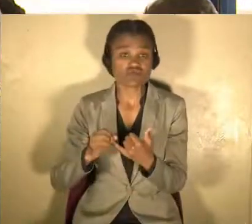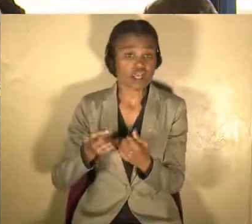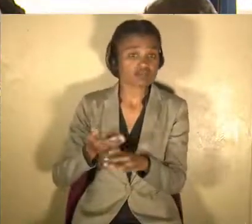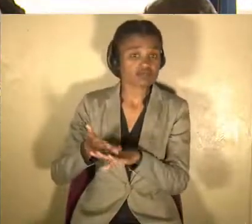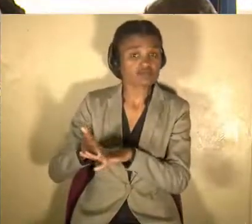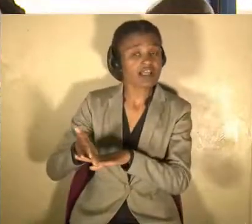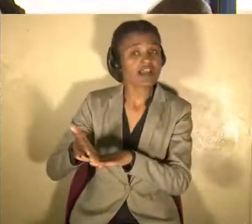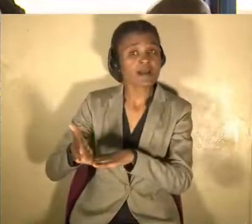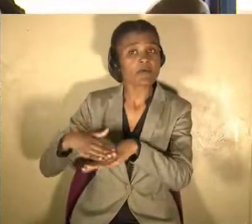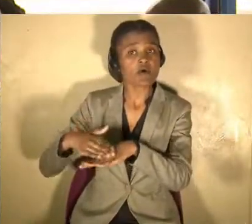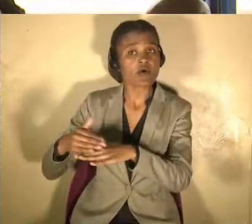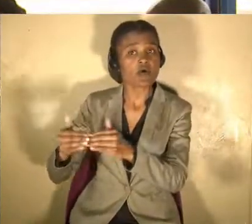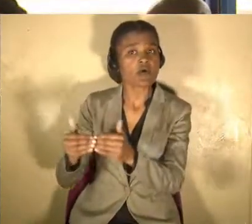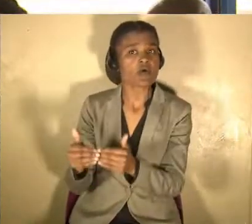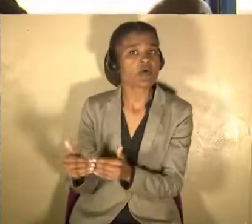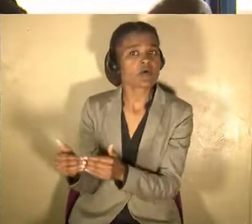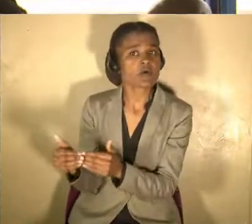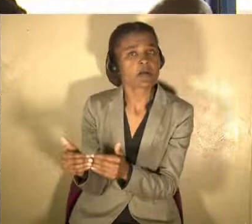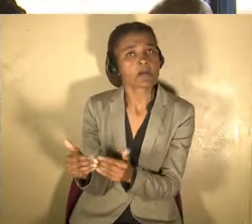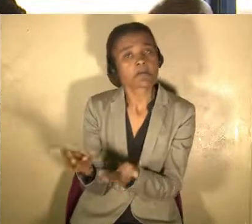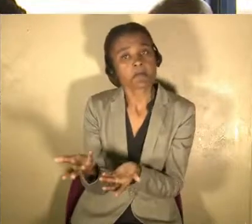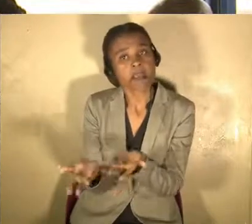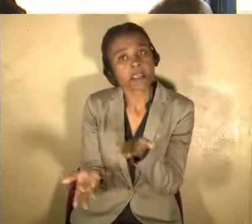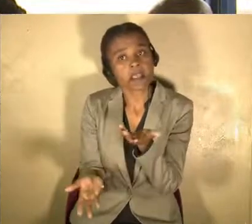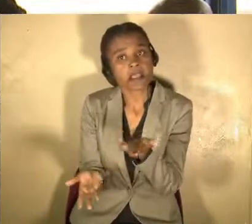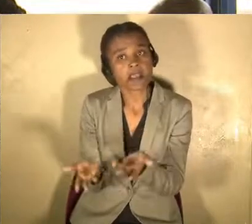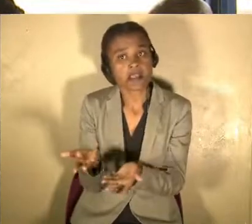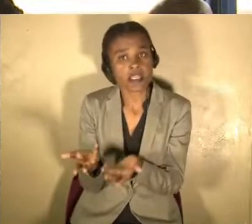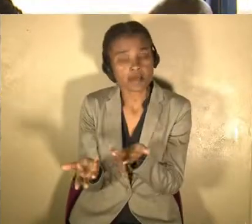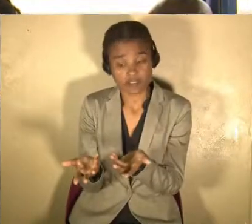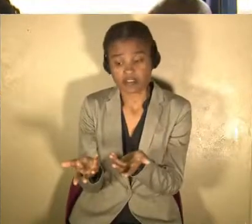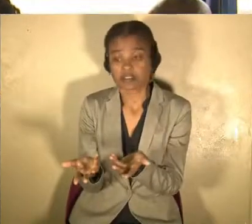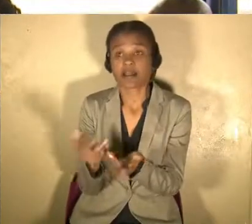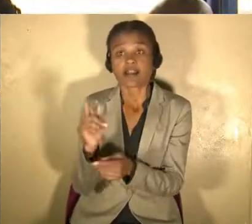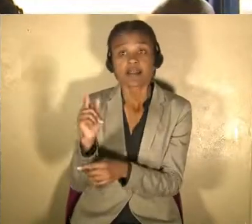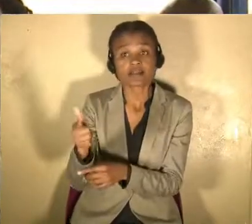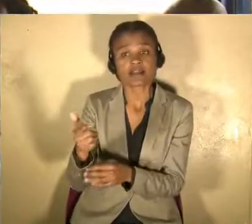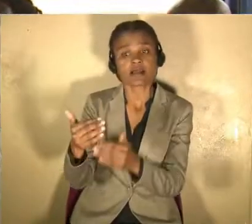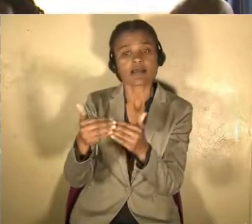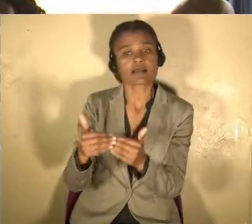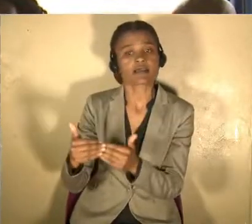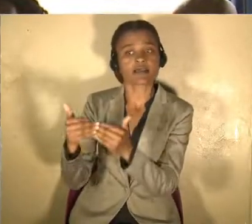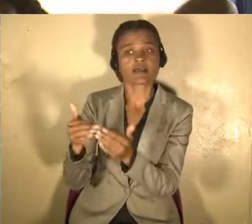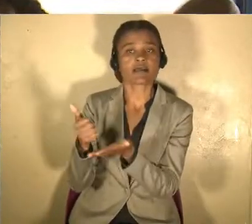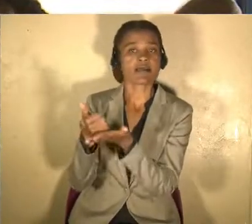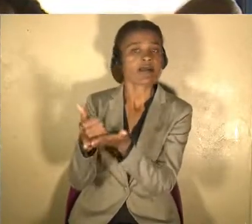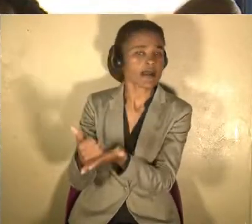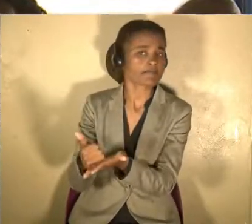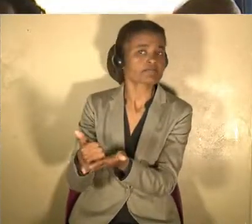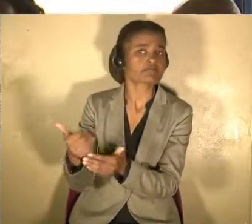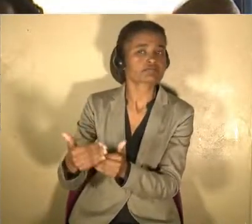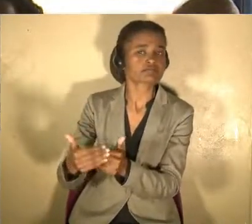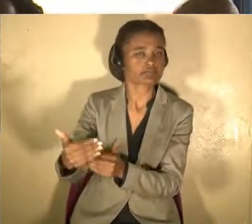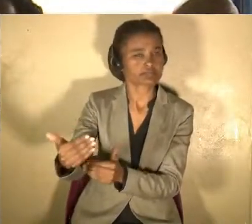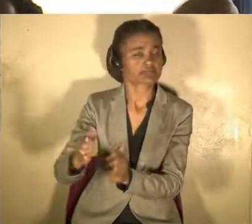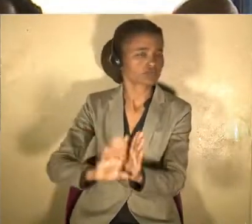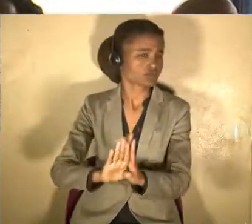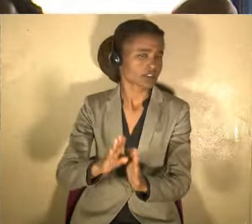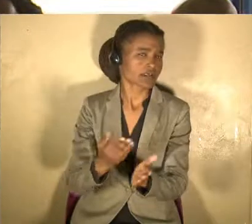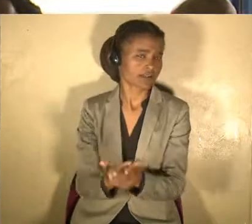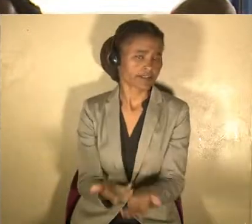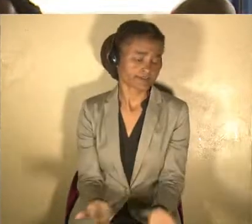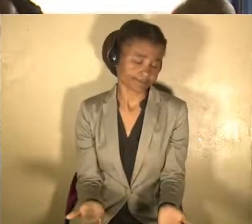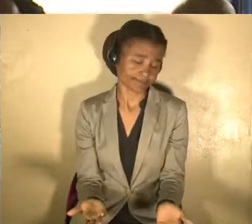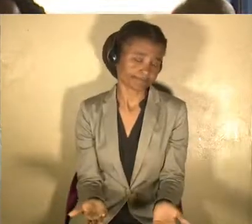lapho awela to another stage whereby uzokhona ukusizakala going forward. Another issue that I wanted to raise